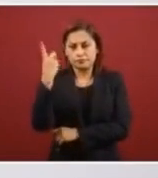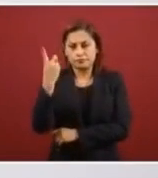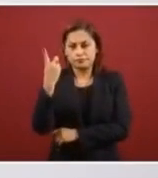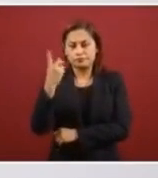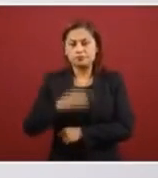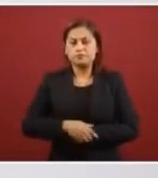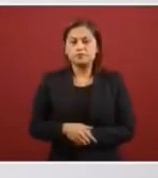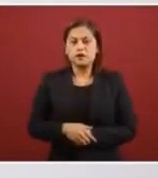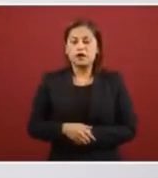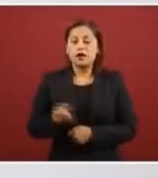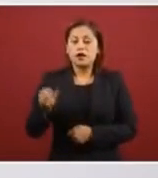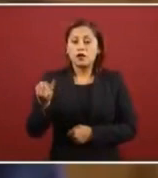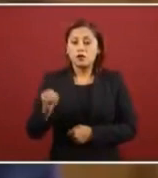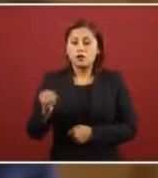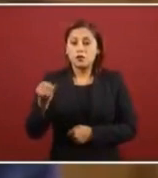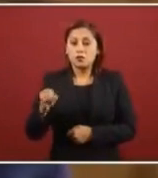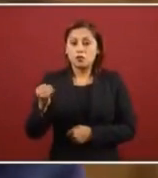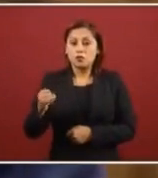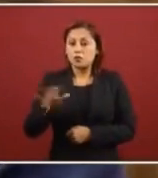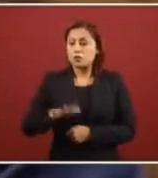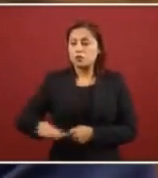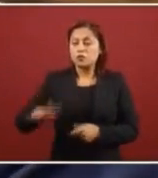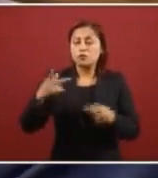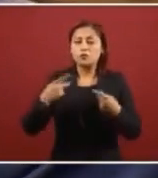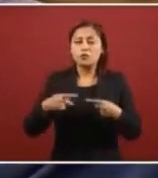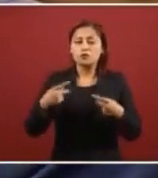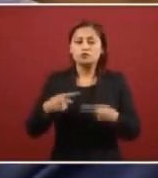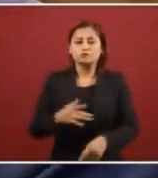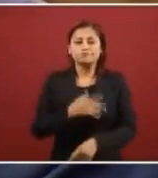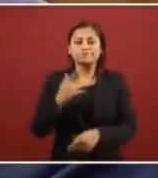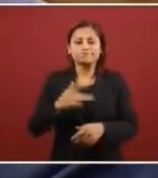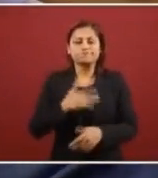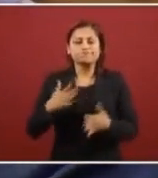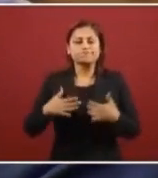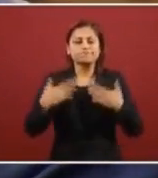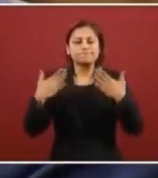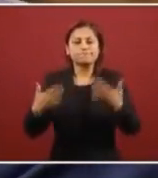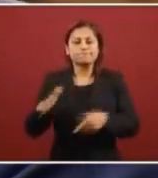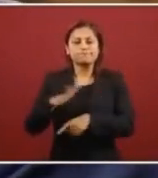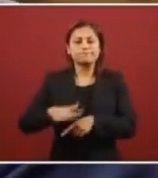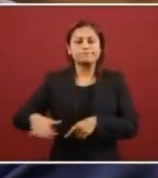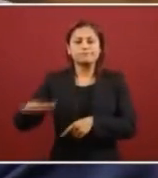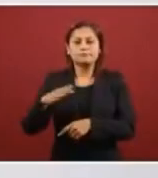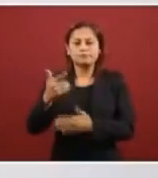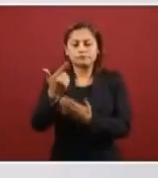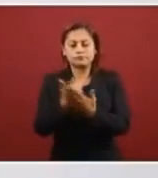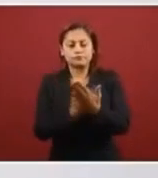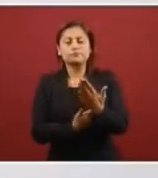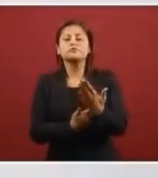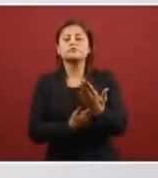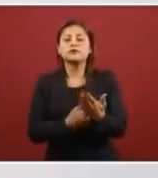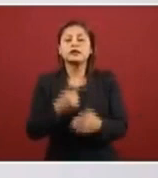dollars and in July confidence